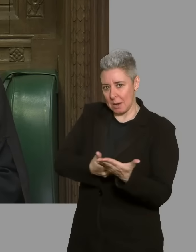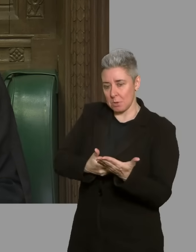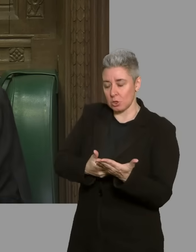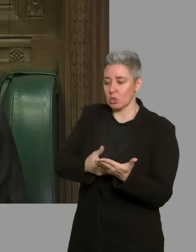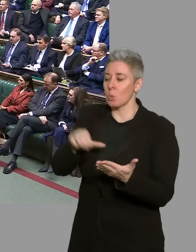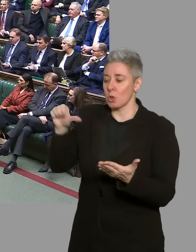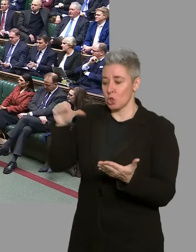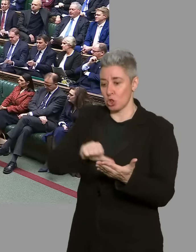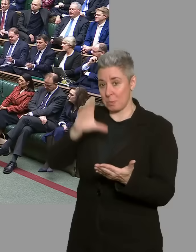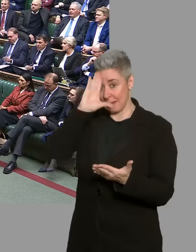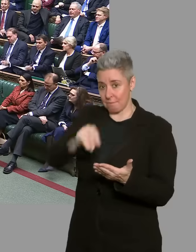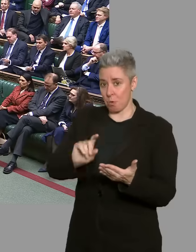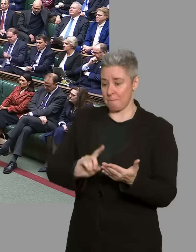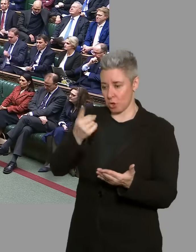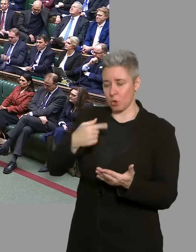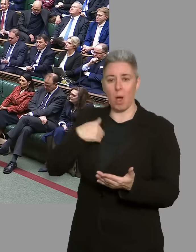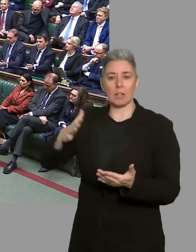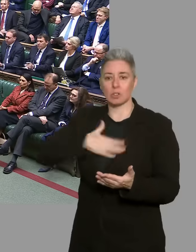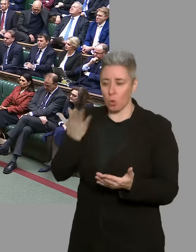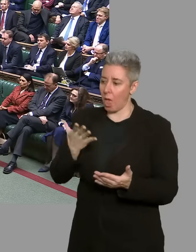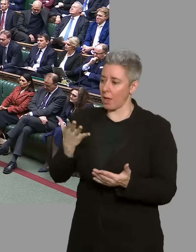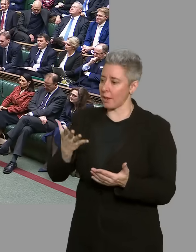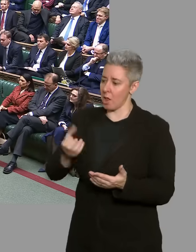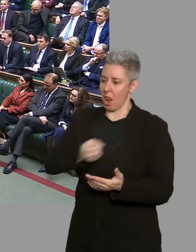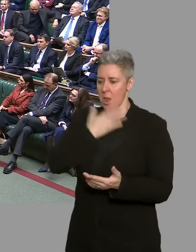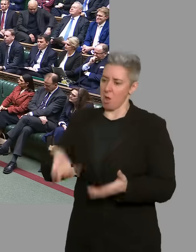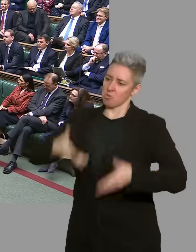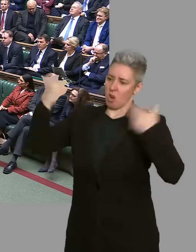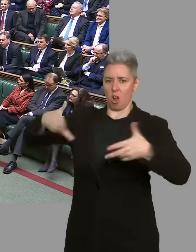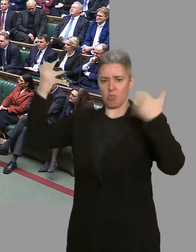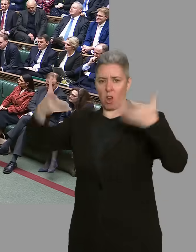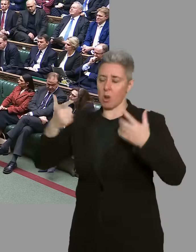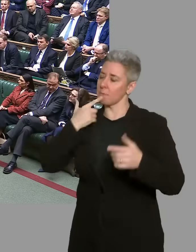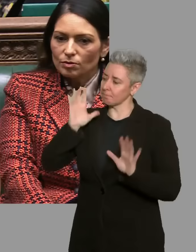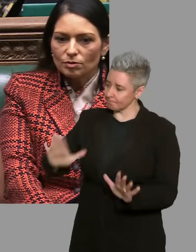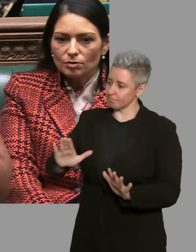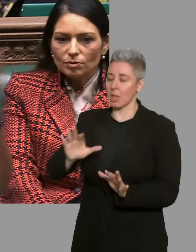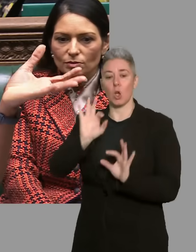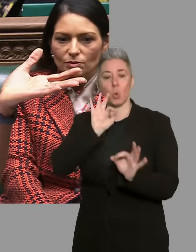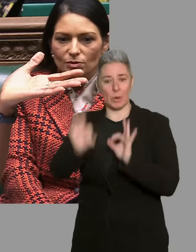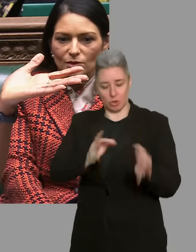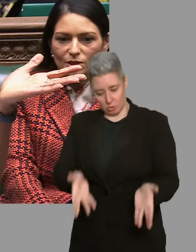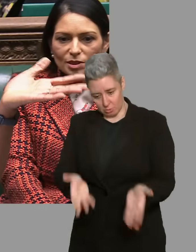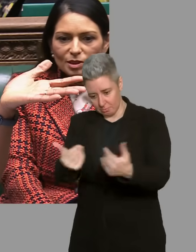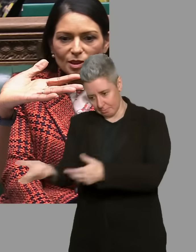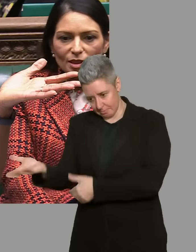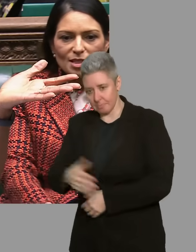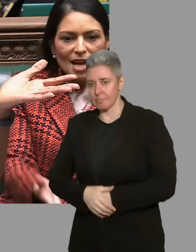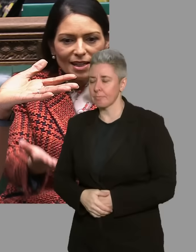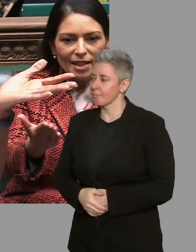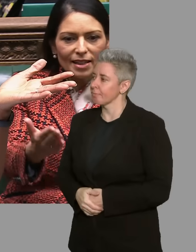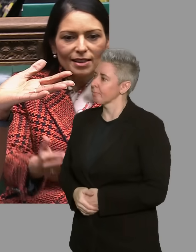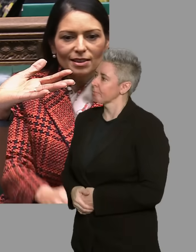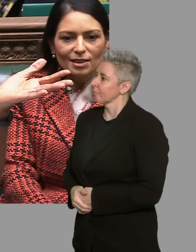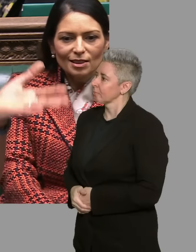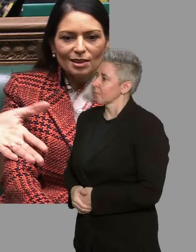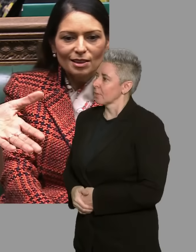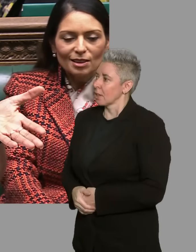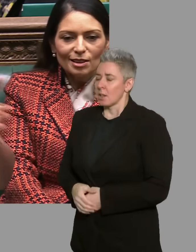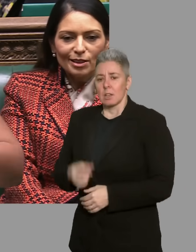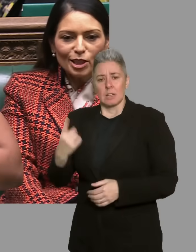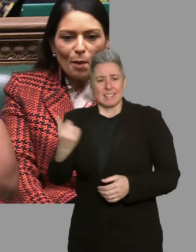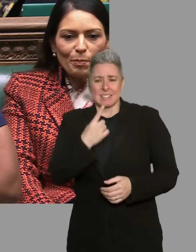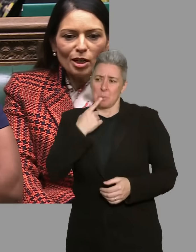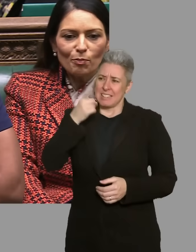questions continue. Well, one of them asked that he is here. He's got no choice but to be here for Prime Minister's questions.